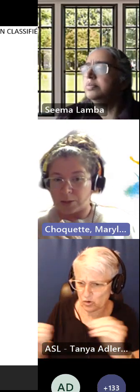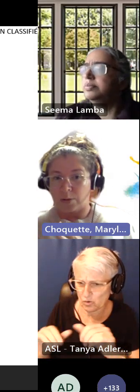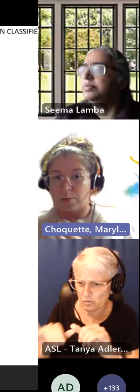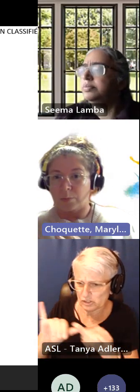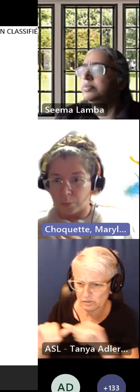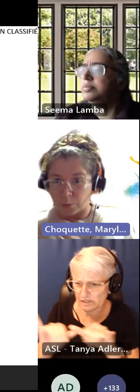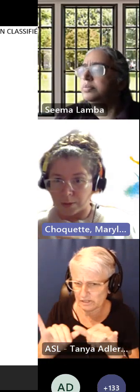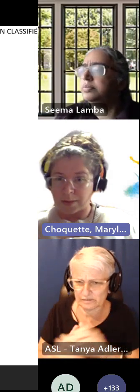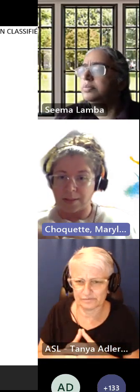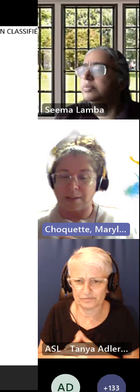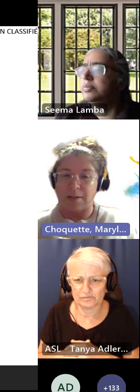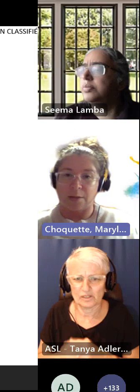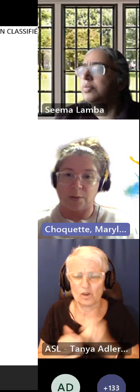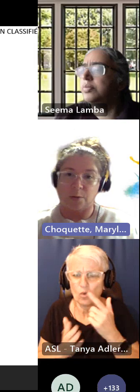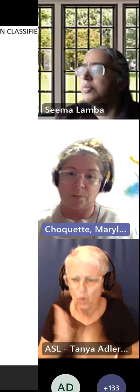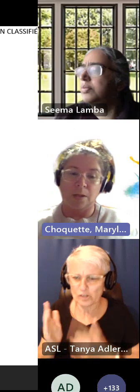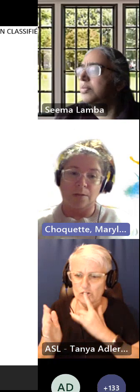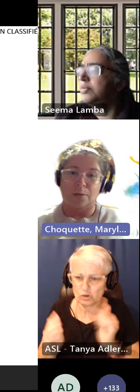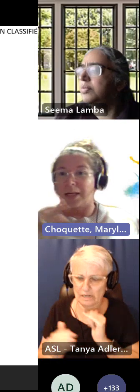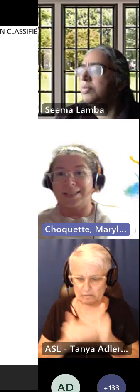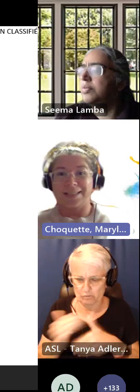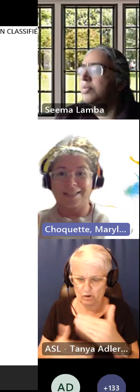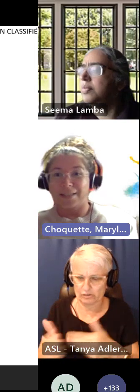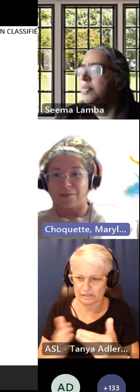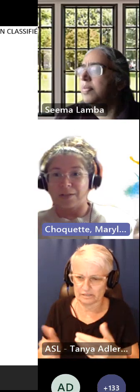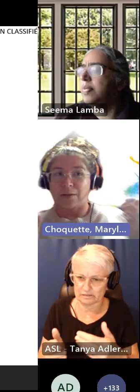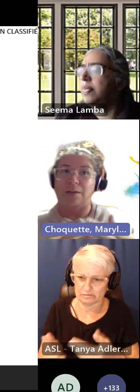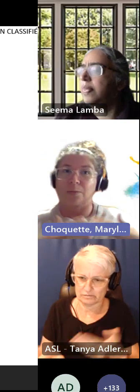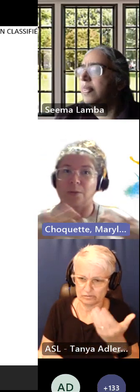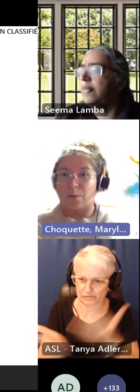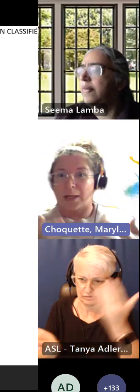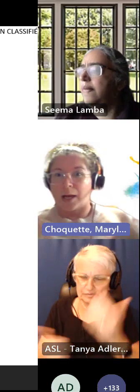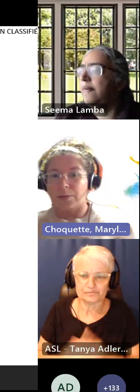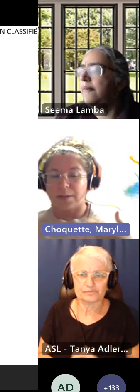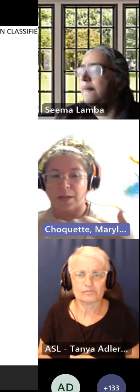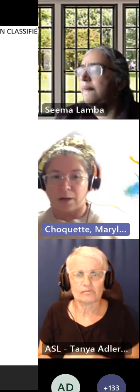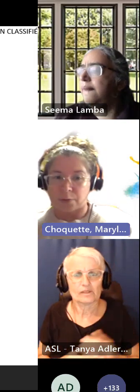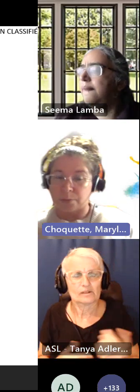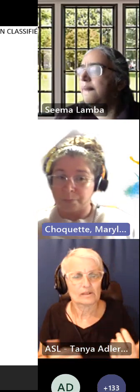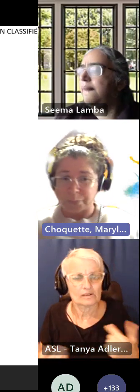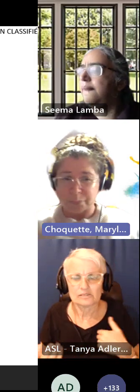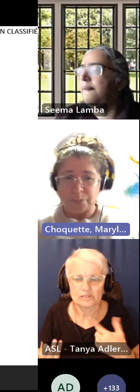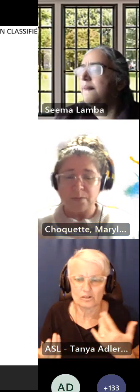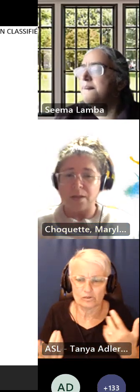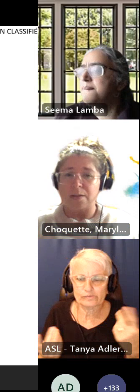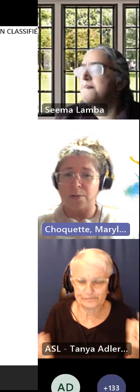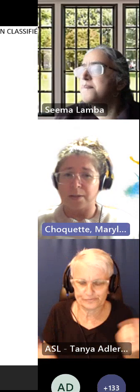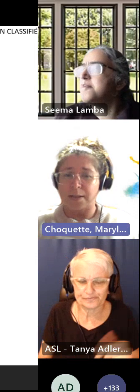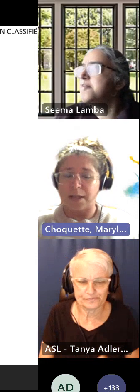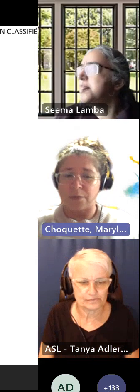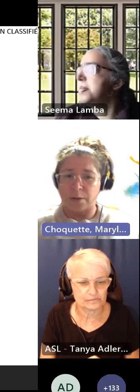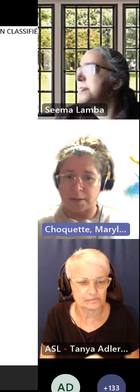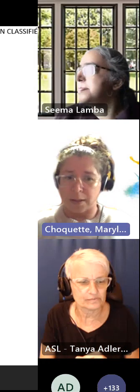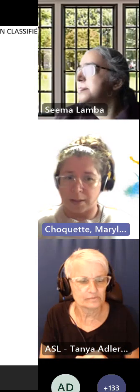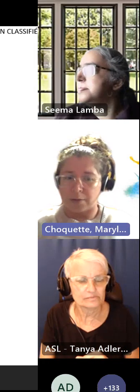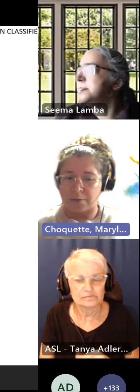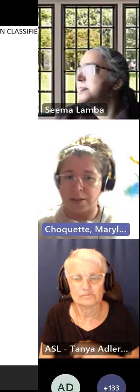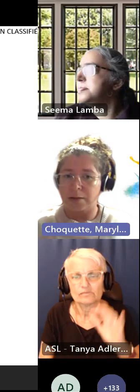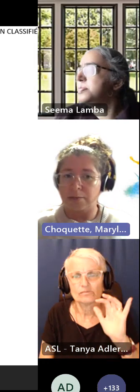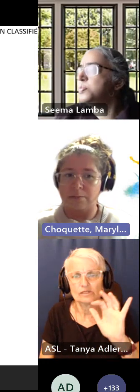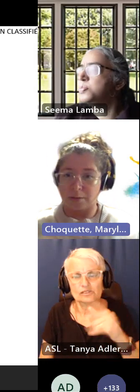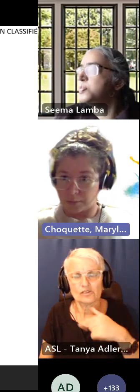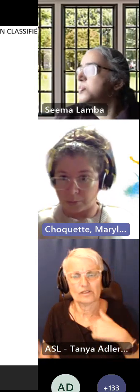the actual progress that it led to? So I did this event, okay, but what happened after? So there's that focus